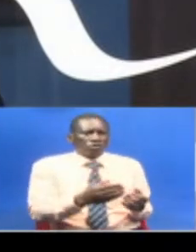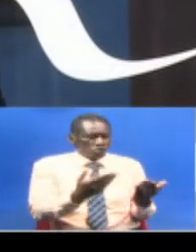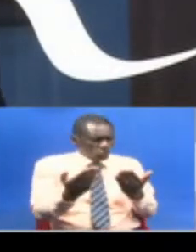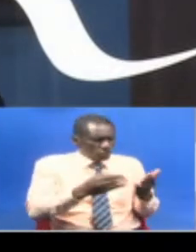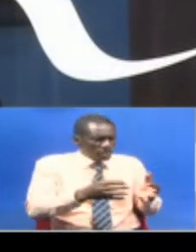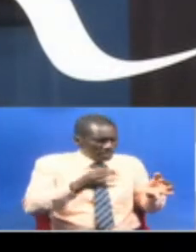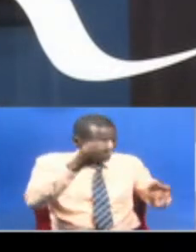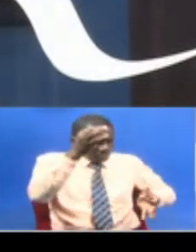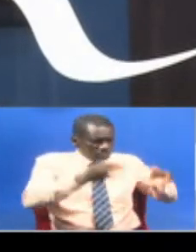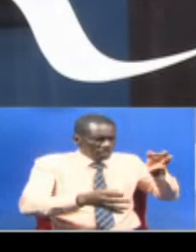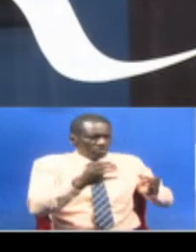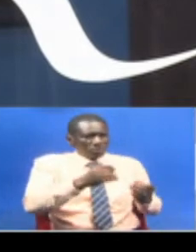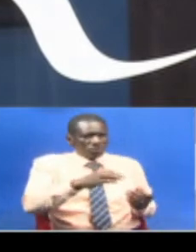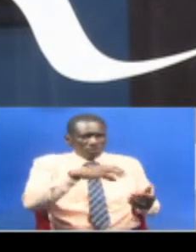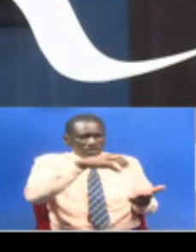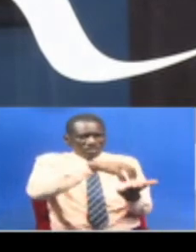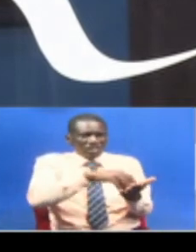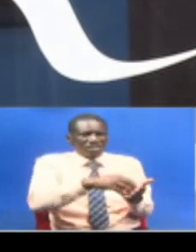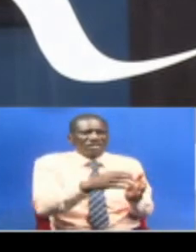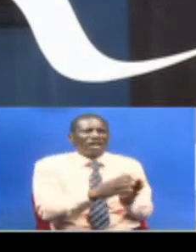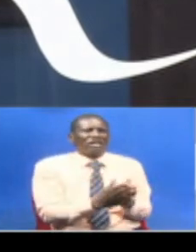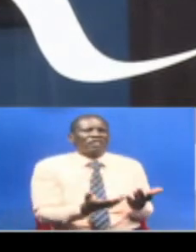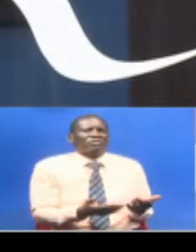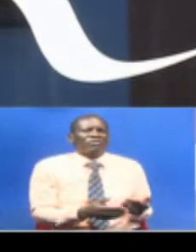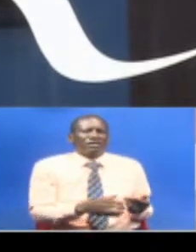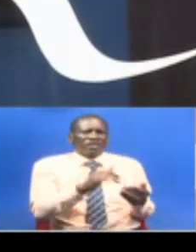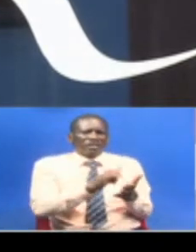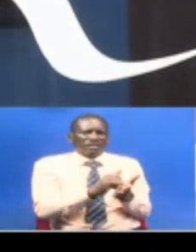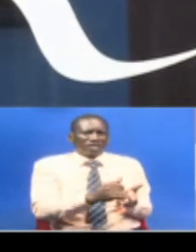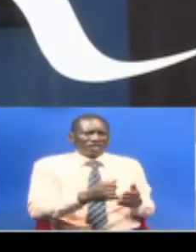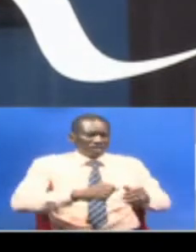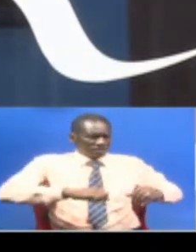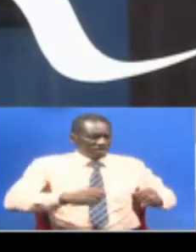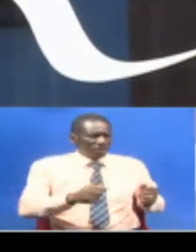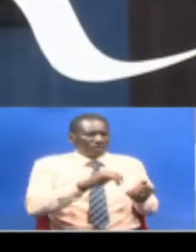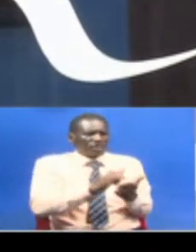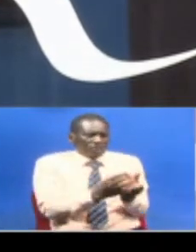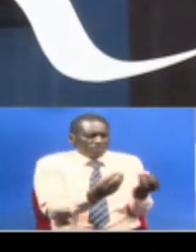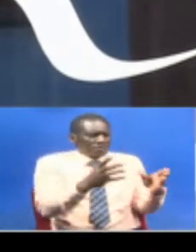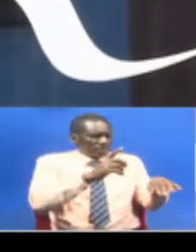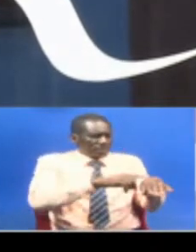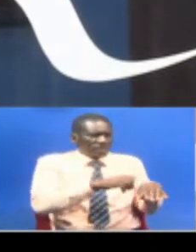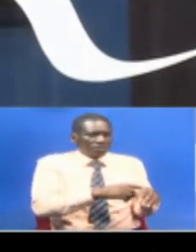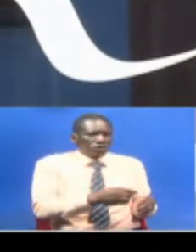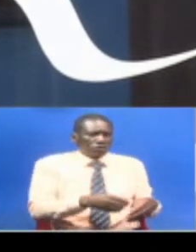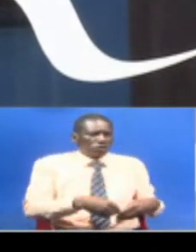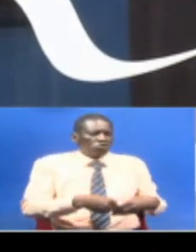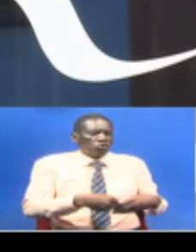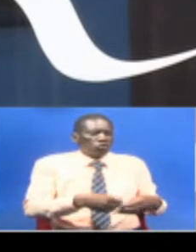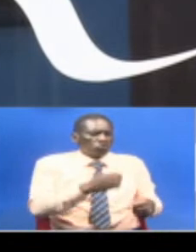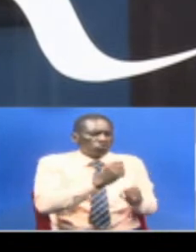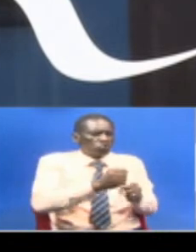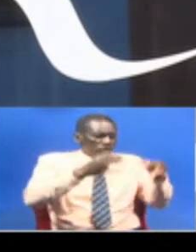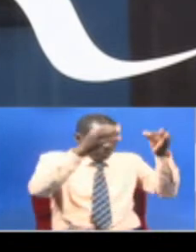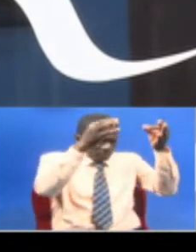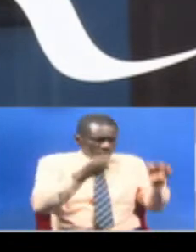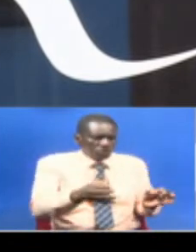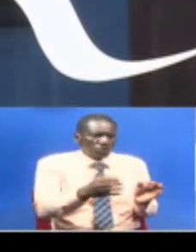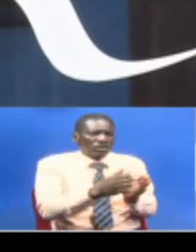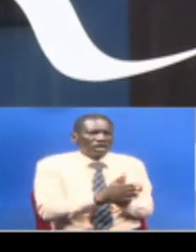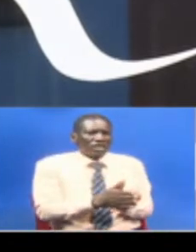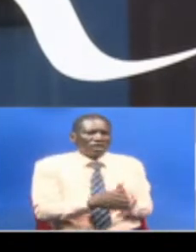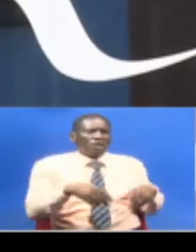of the case. And that pleases me, because many times you make decisions and